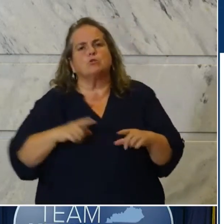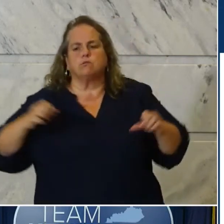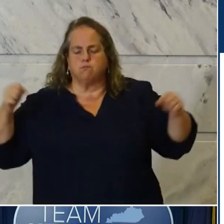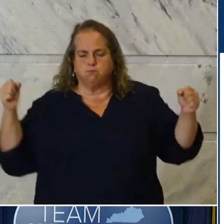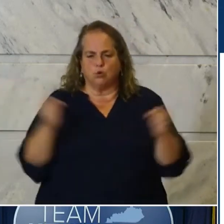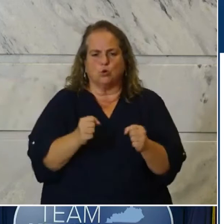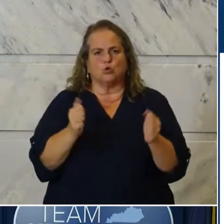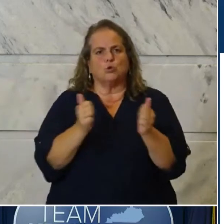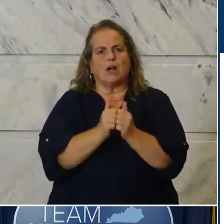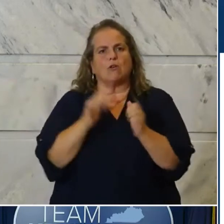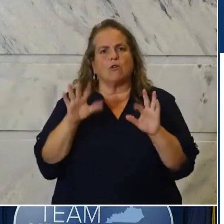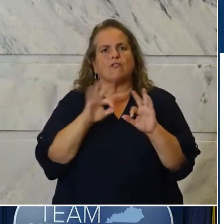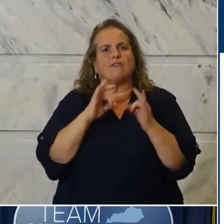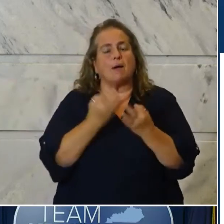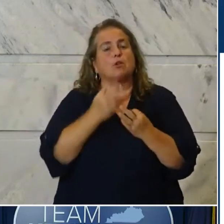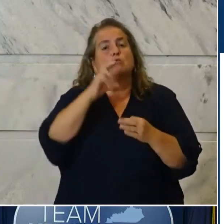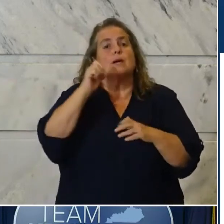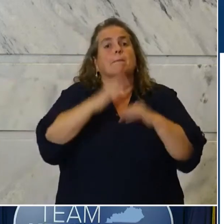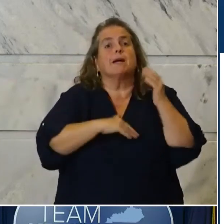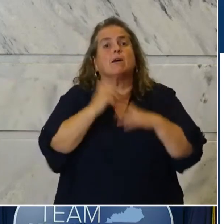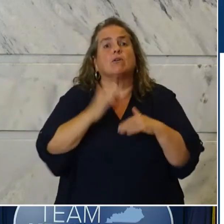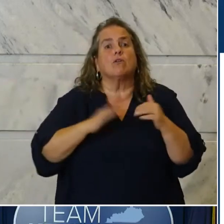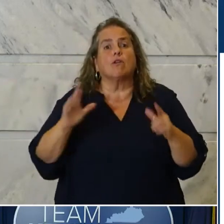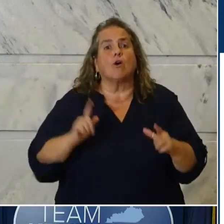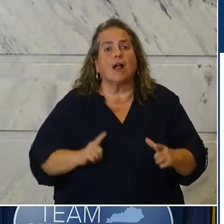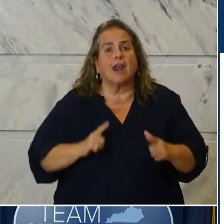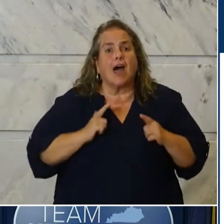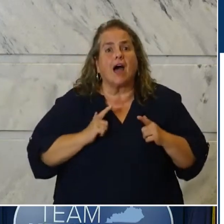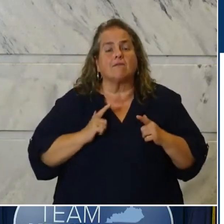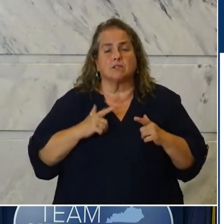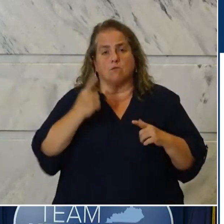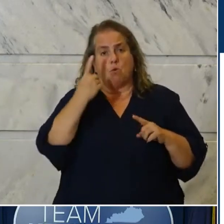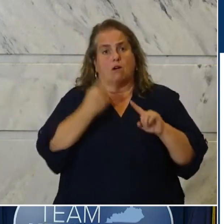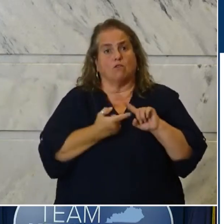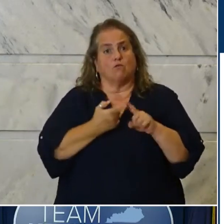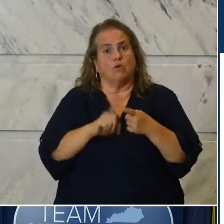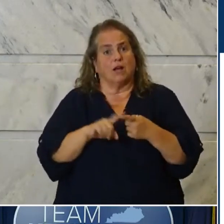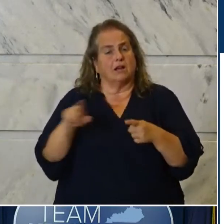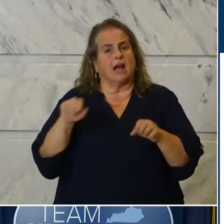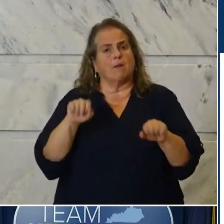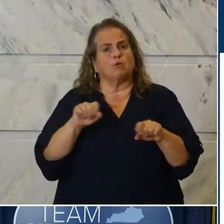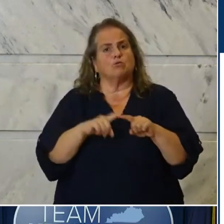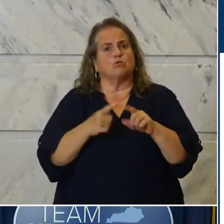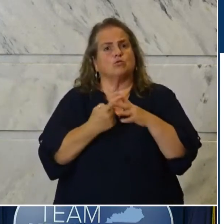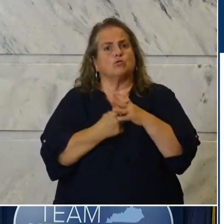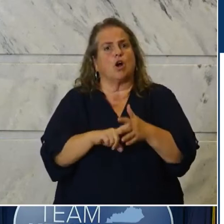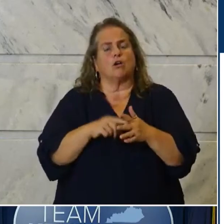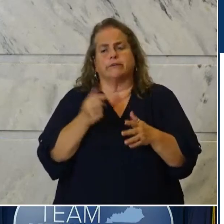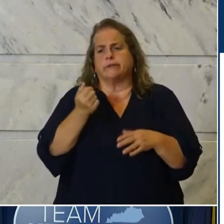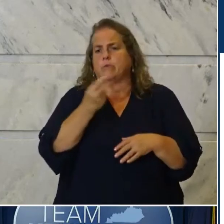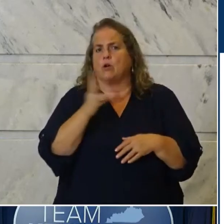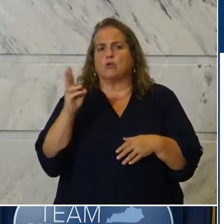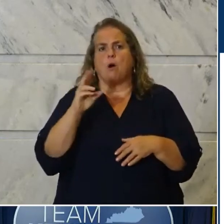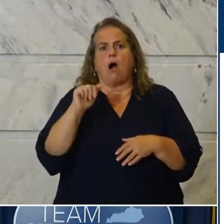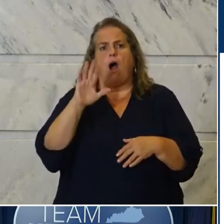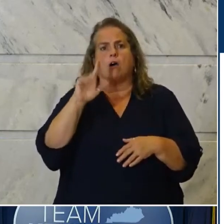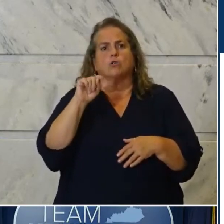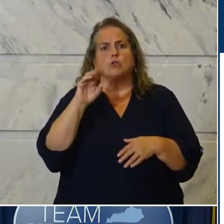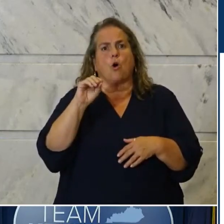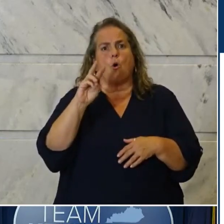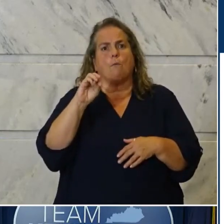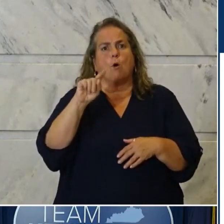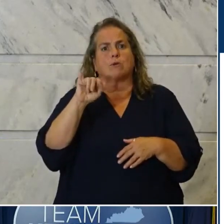their lives? I have a friend who was able to start multiple automotive parts companies. He actually does